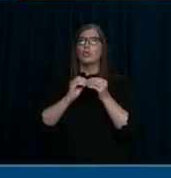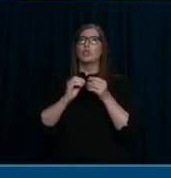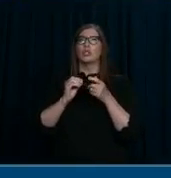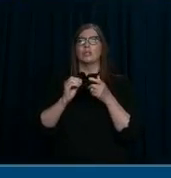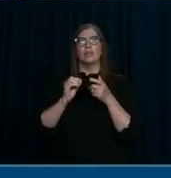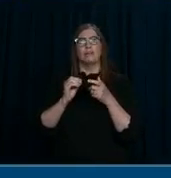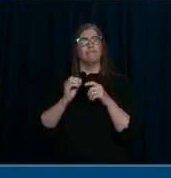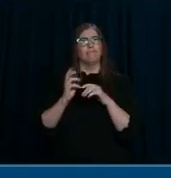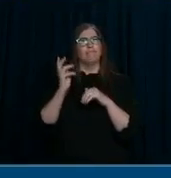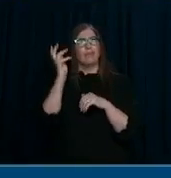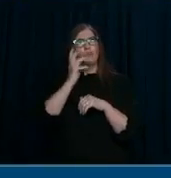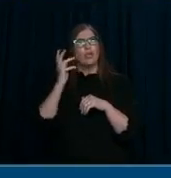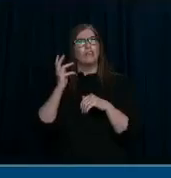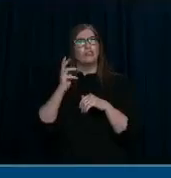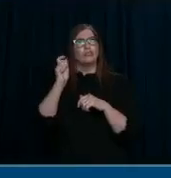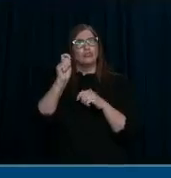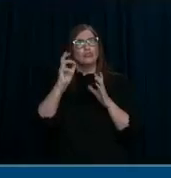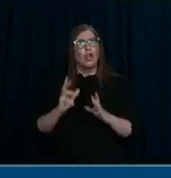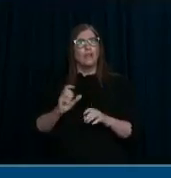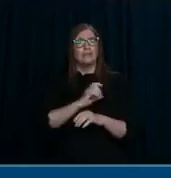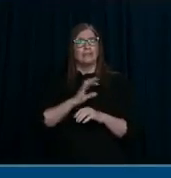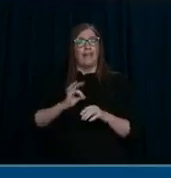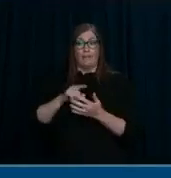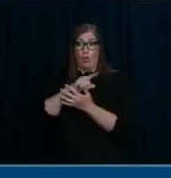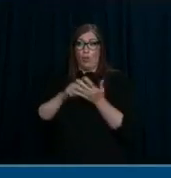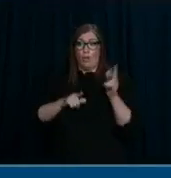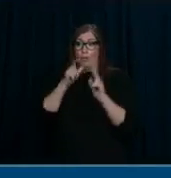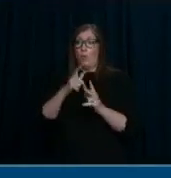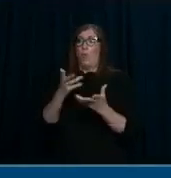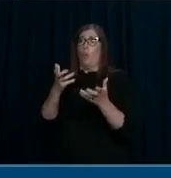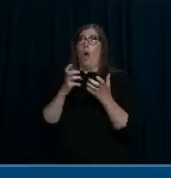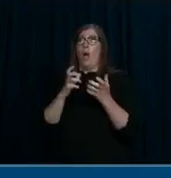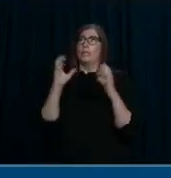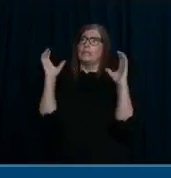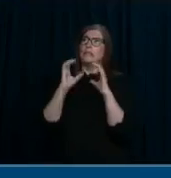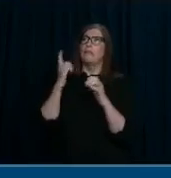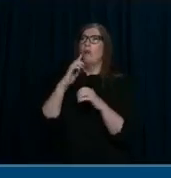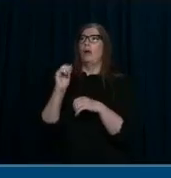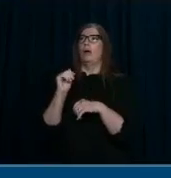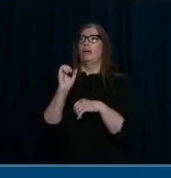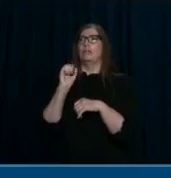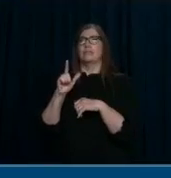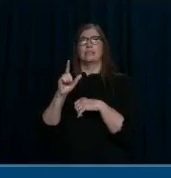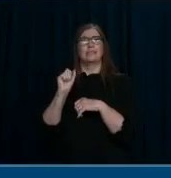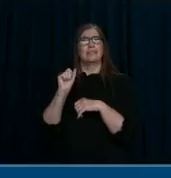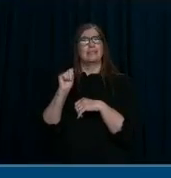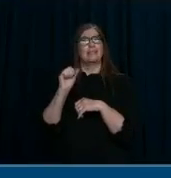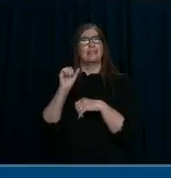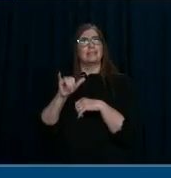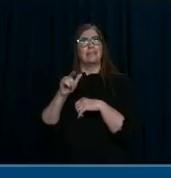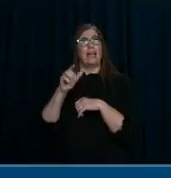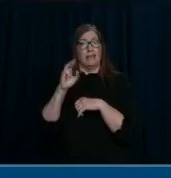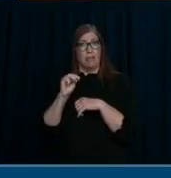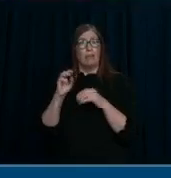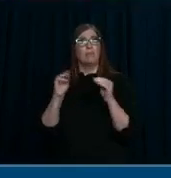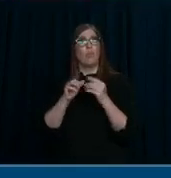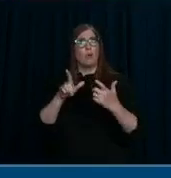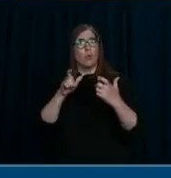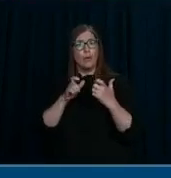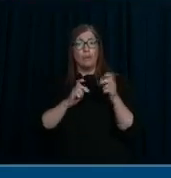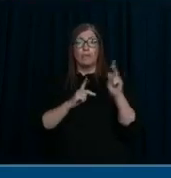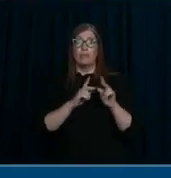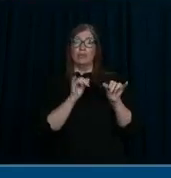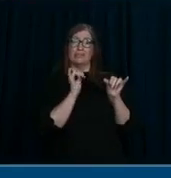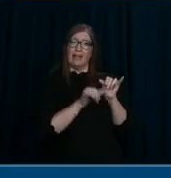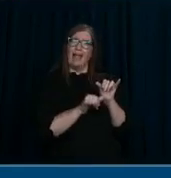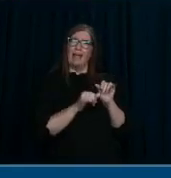immigration judges and staff so that those asylum claims can be adjudicated quickly, and folks can either stay because they passed the